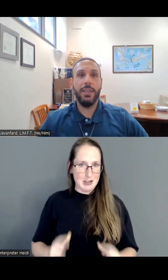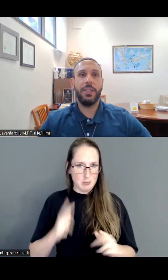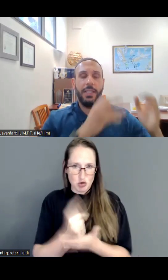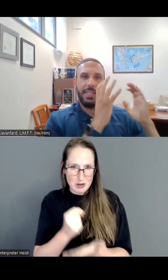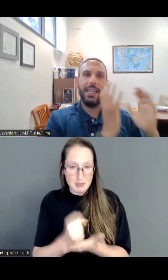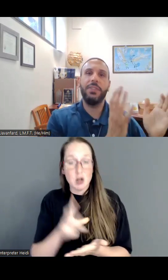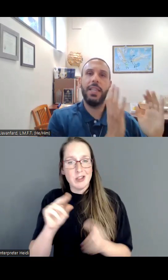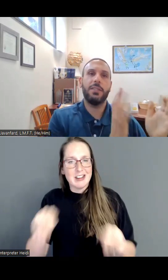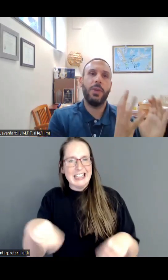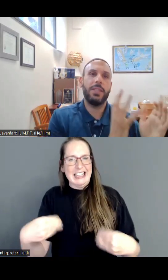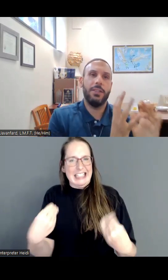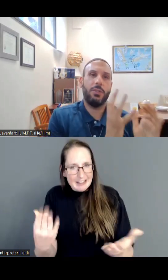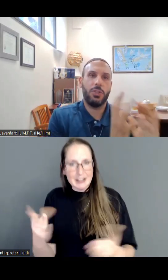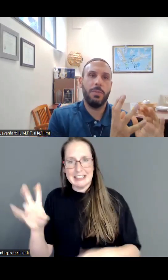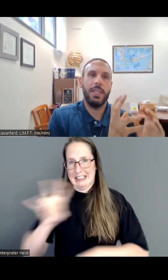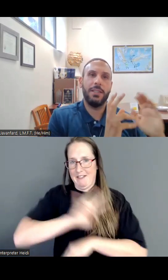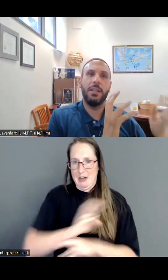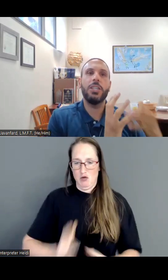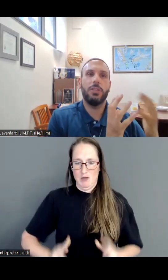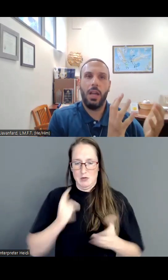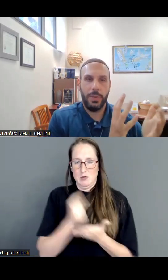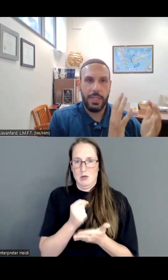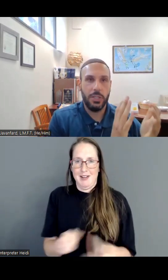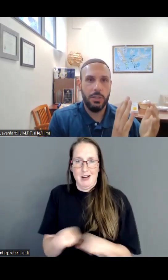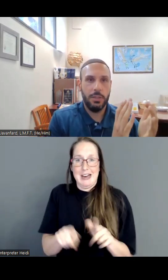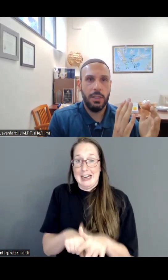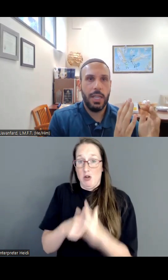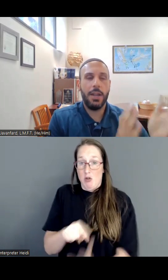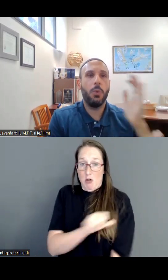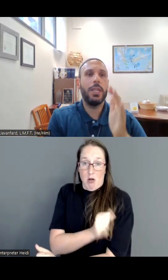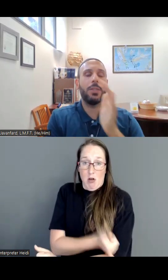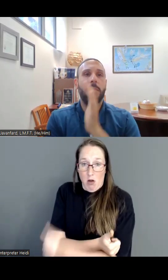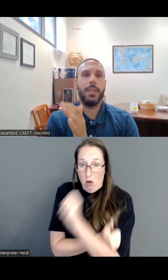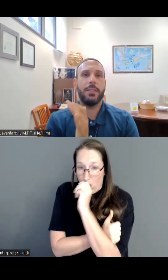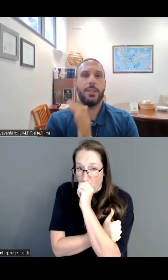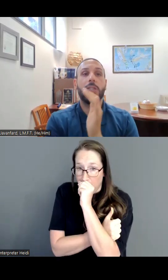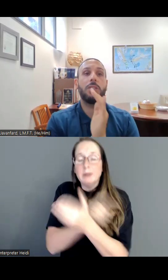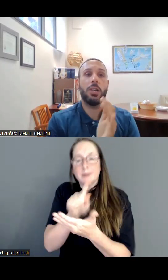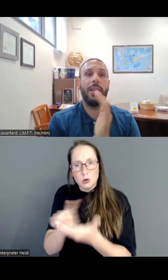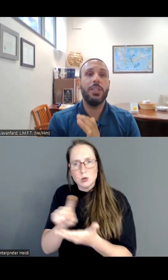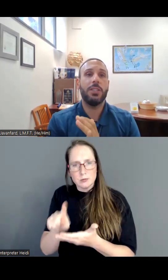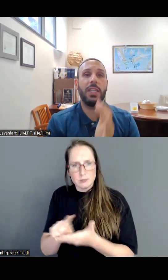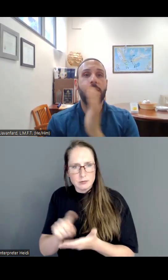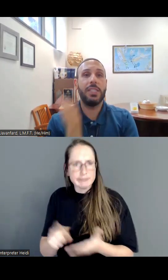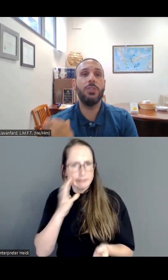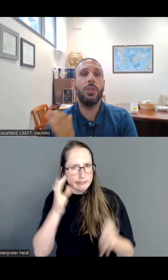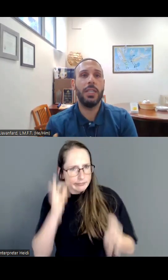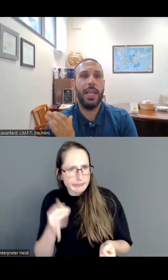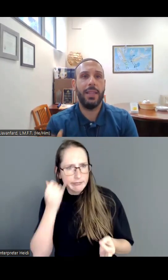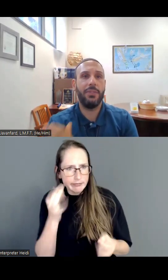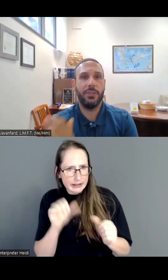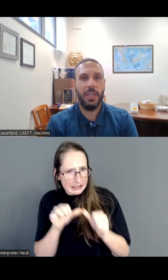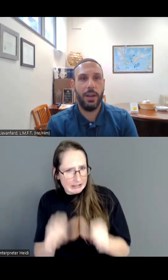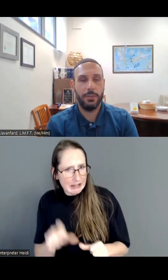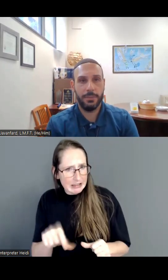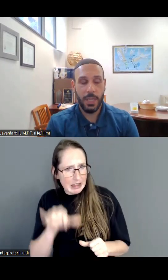are given 7 days of residential treatment as an initial authorization, and on a week-to-week basis as a determination if they continue to need